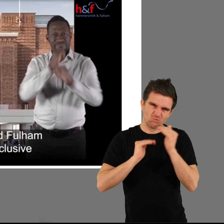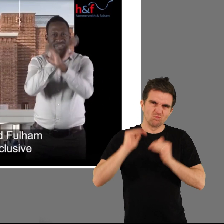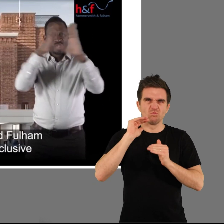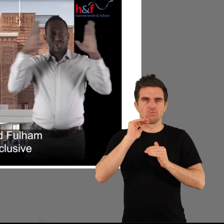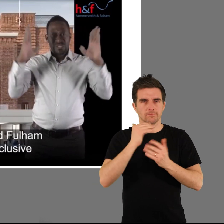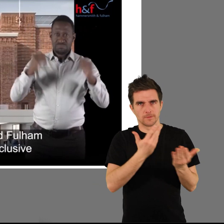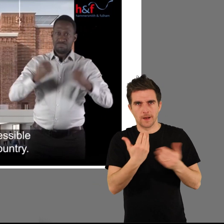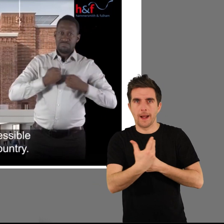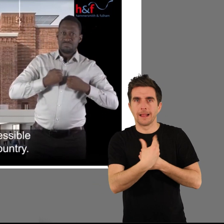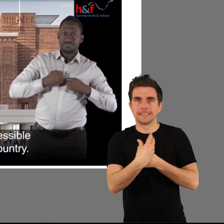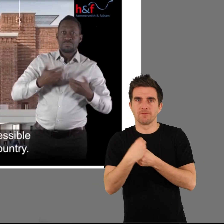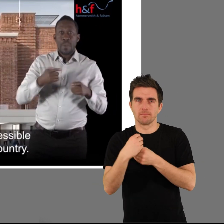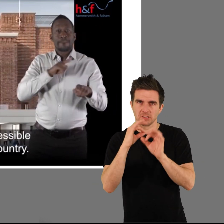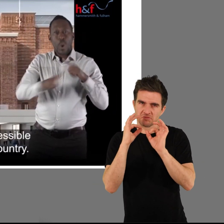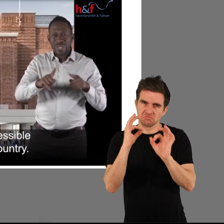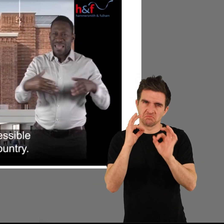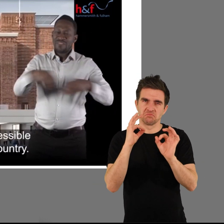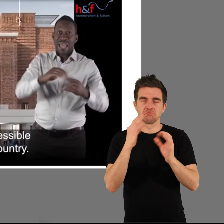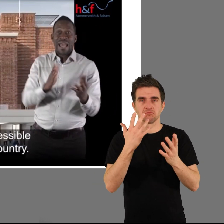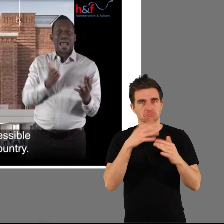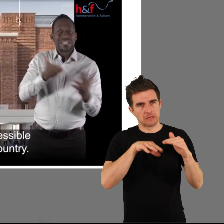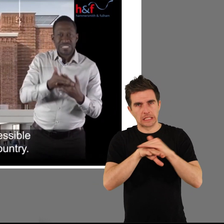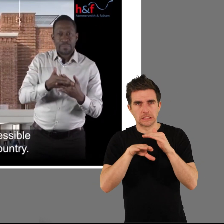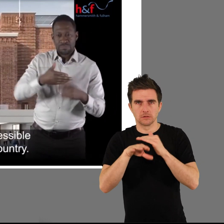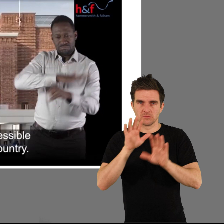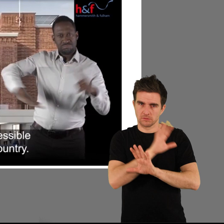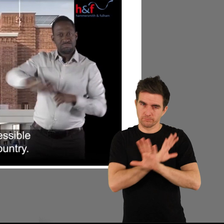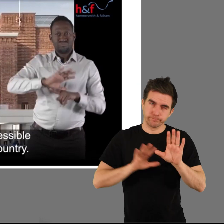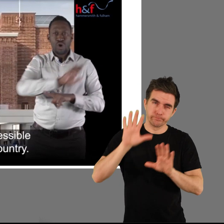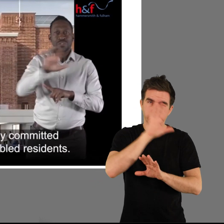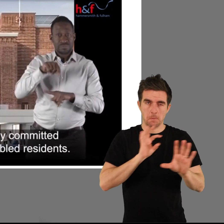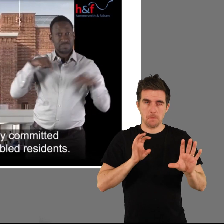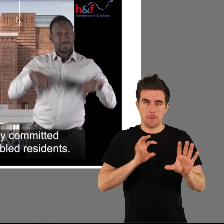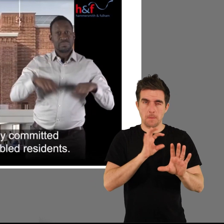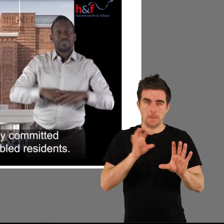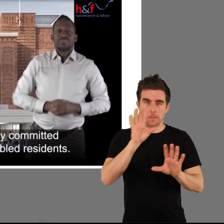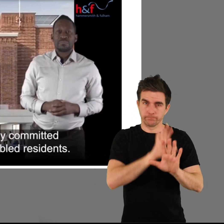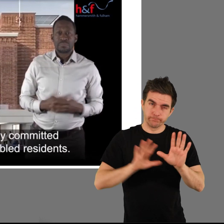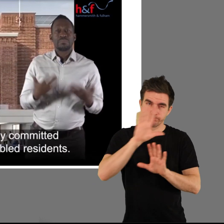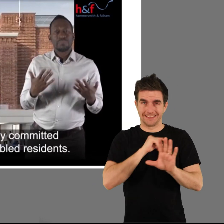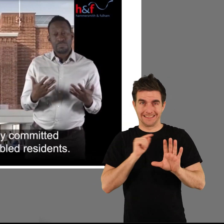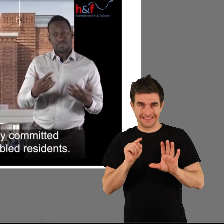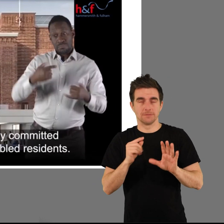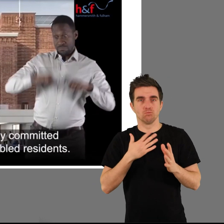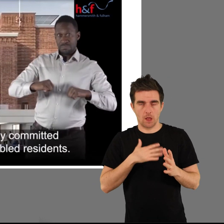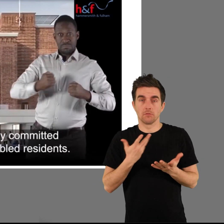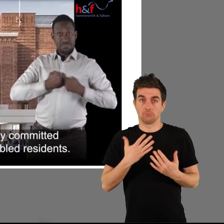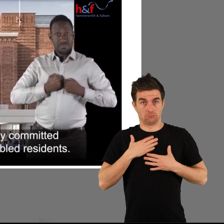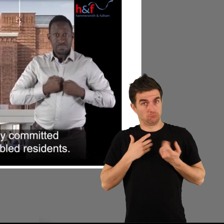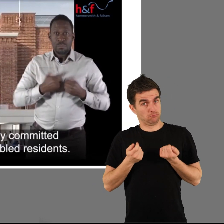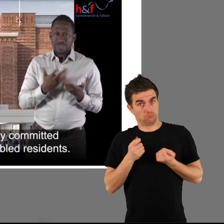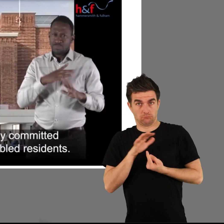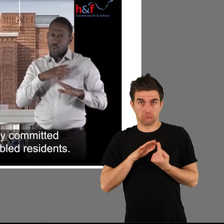most inclusive and the most accessible borough in the country. As a council, we are fully committed